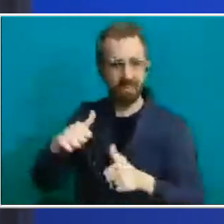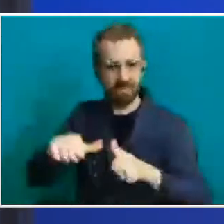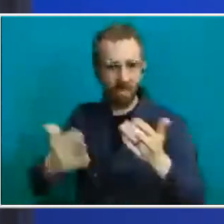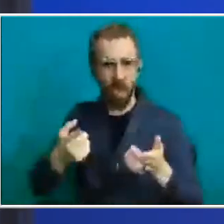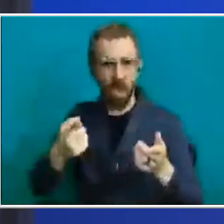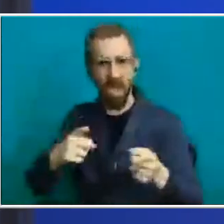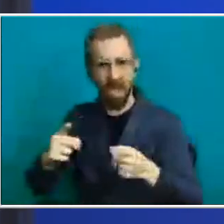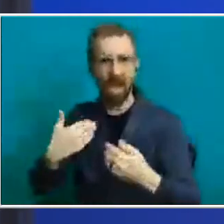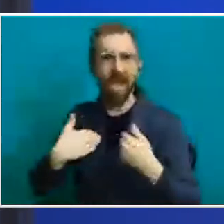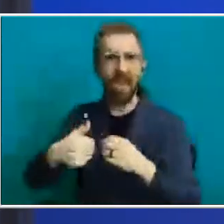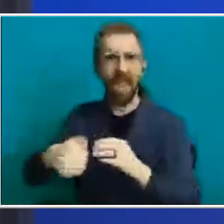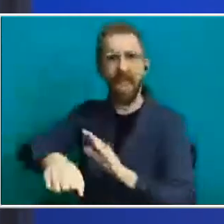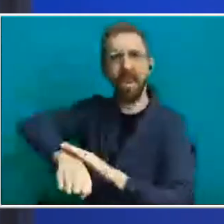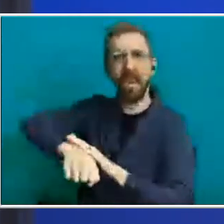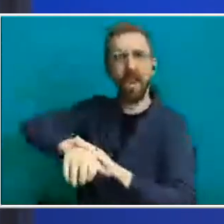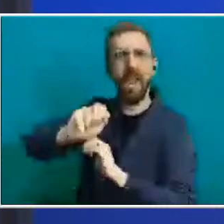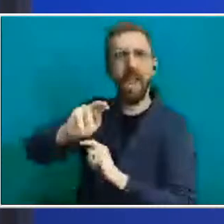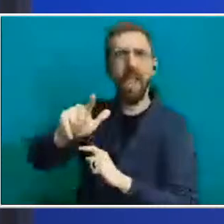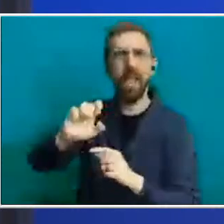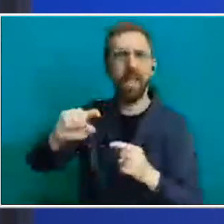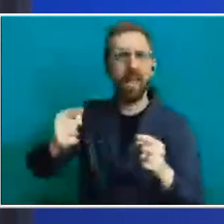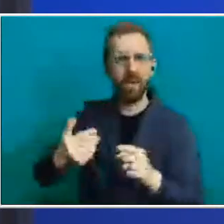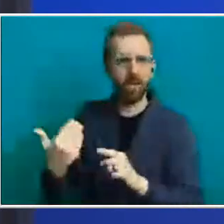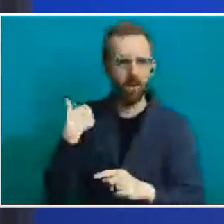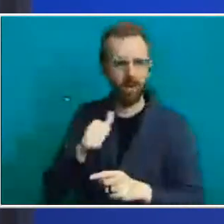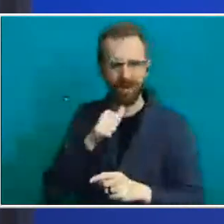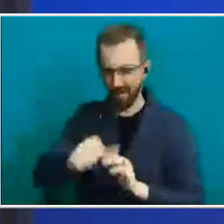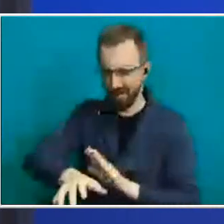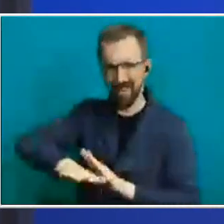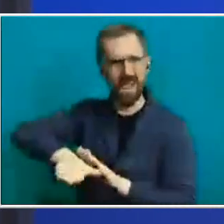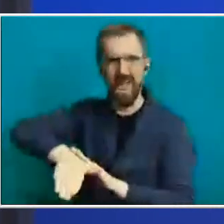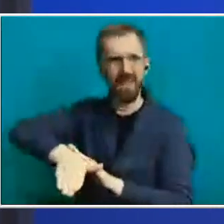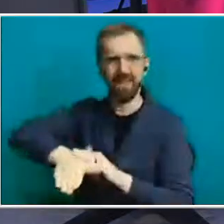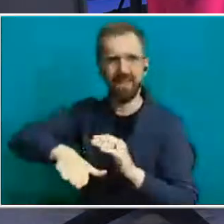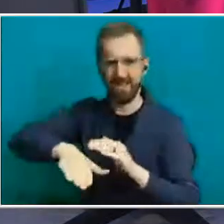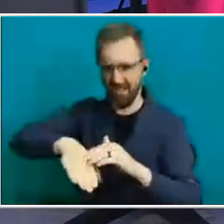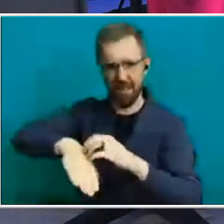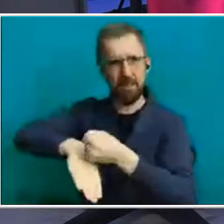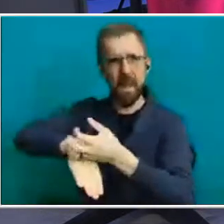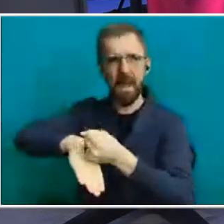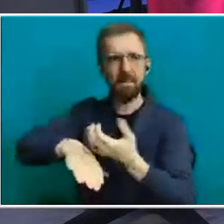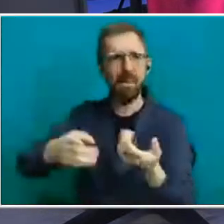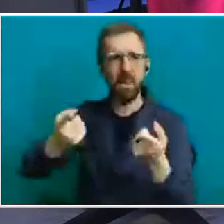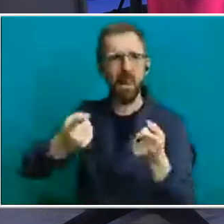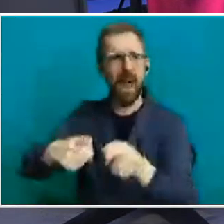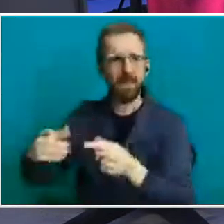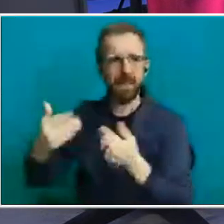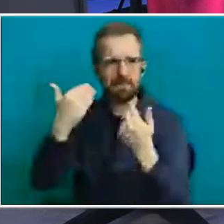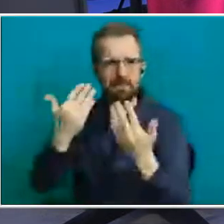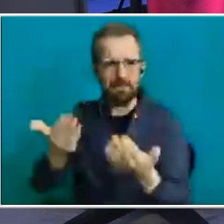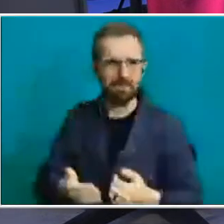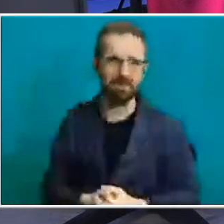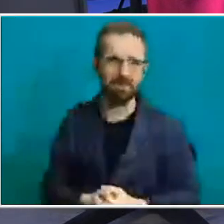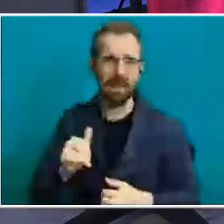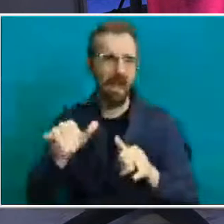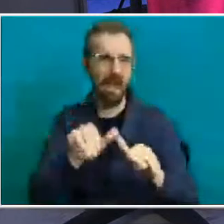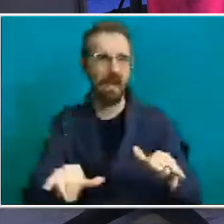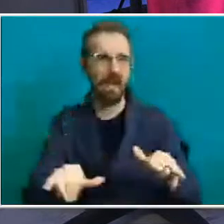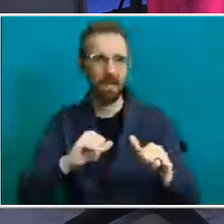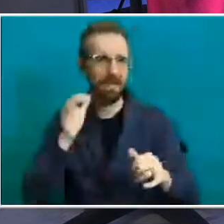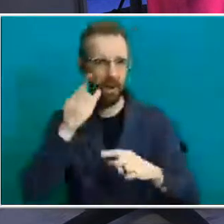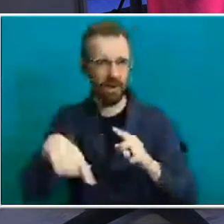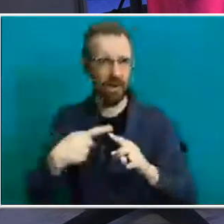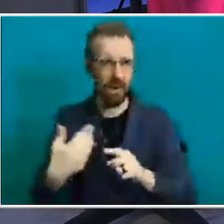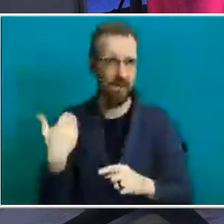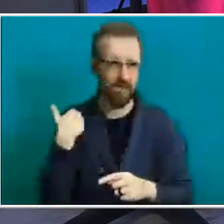injuries before, so I was like, it's not my ankle, but don't know what it is. So. Gotcha. Okay, and I think that's a common mechanism. We'll Yeah. talk about that a little bit later. The